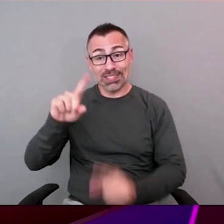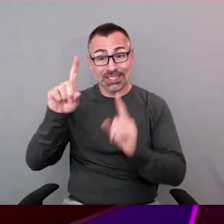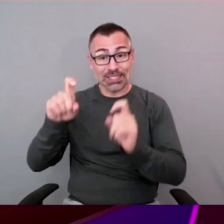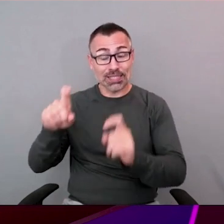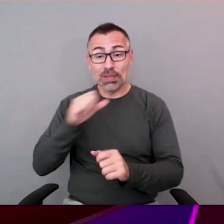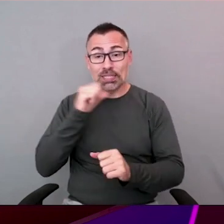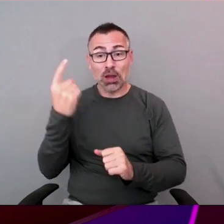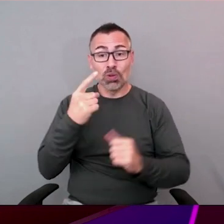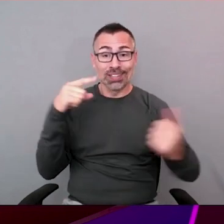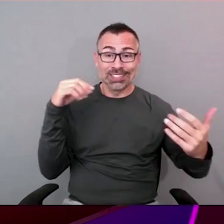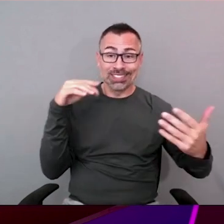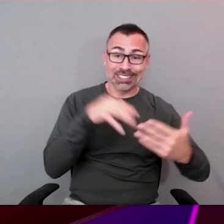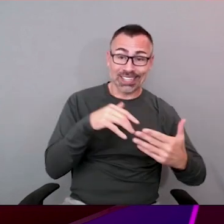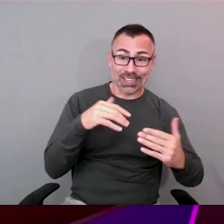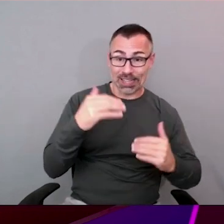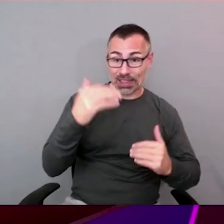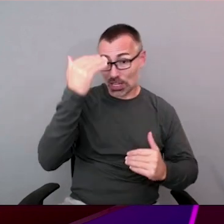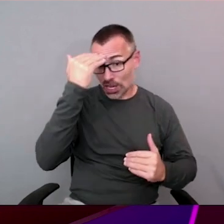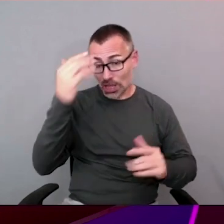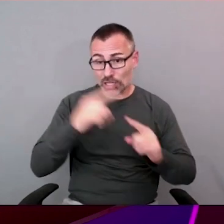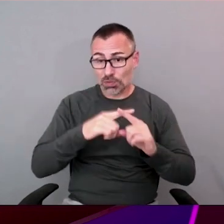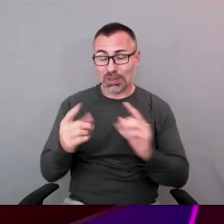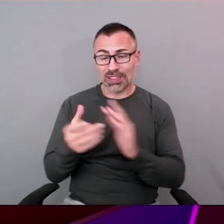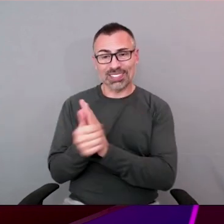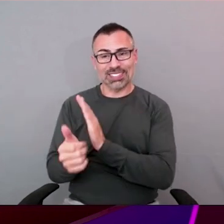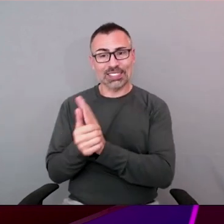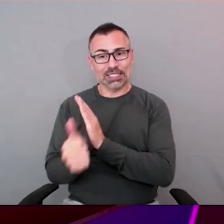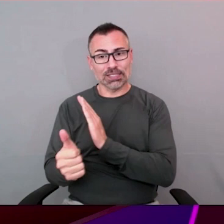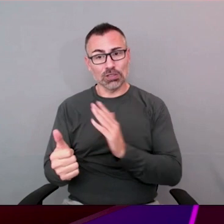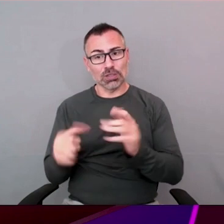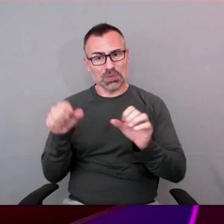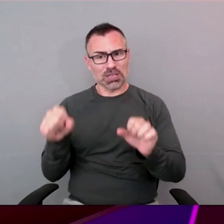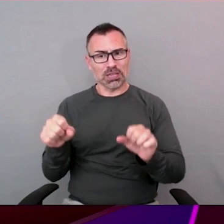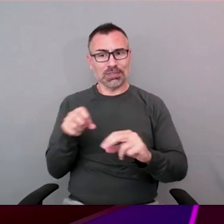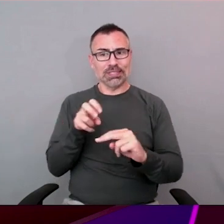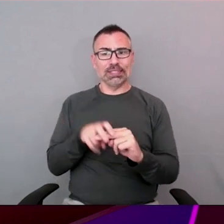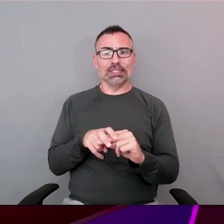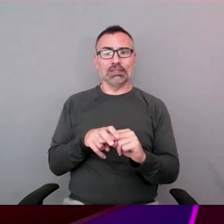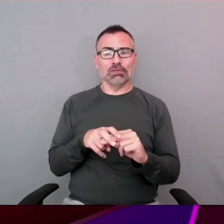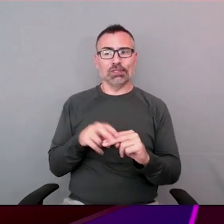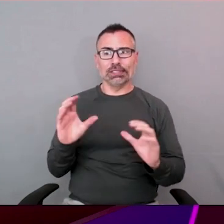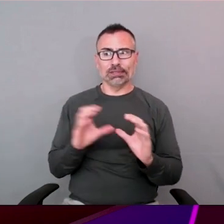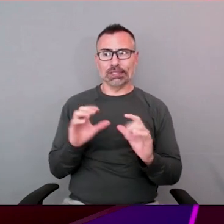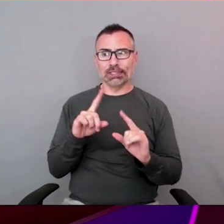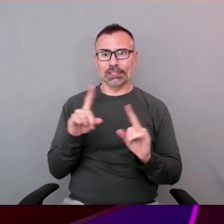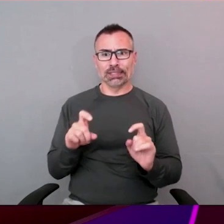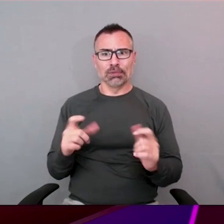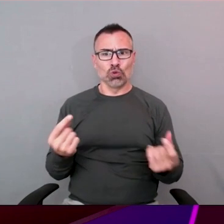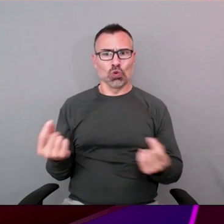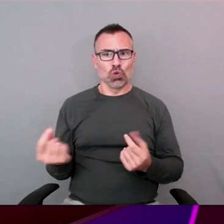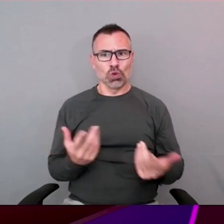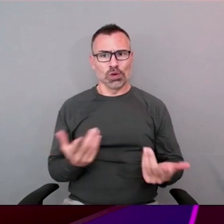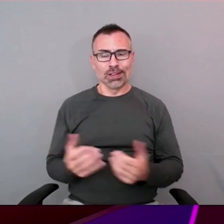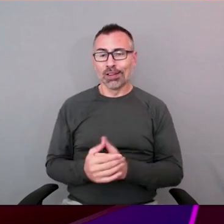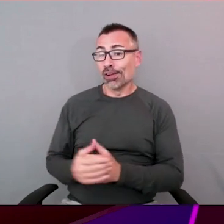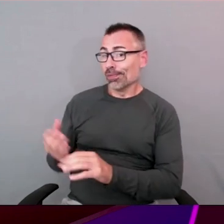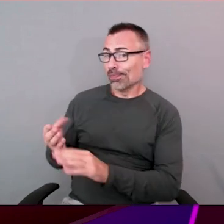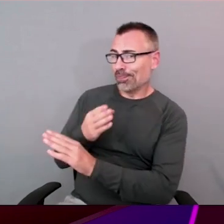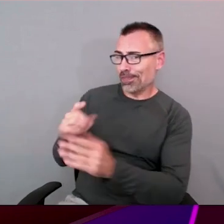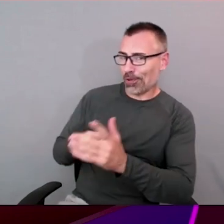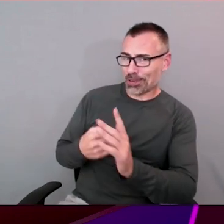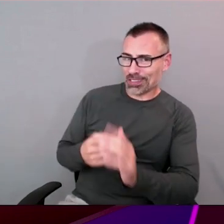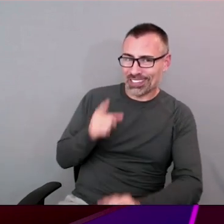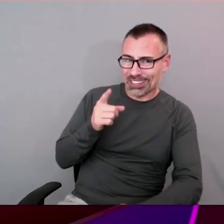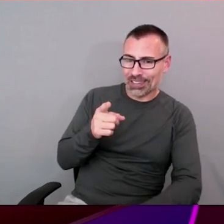but there are some skills involved in sitting a certification exam if you haven't before, right? That's really cool. Before we get started, because you have this